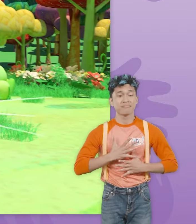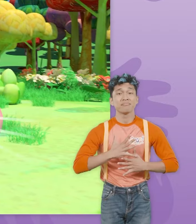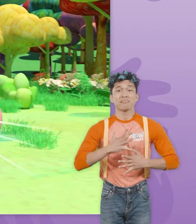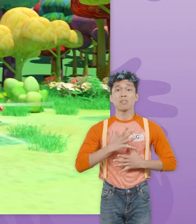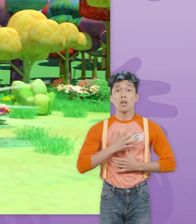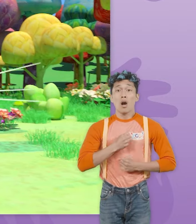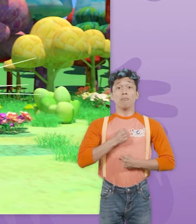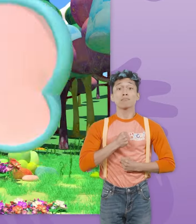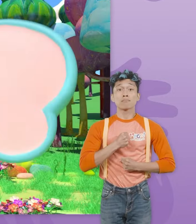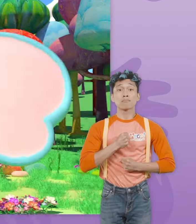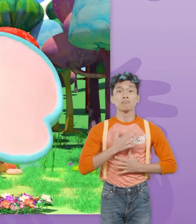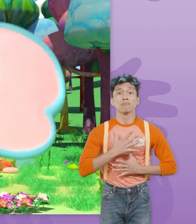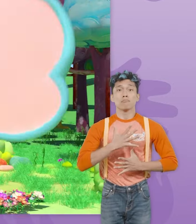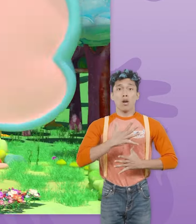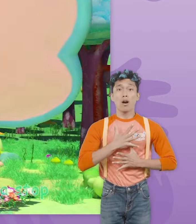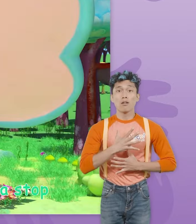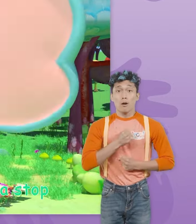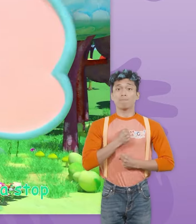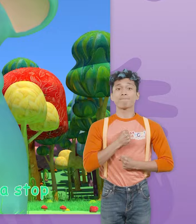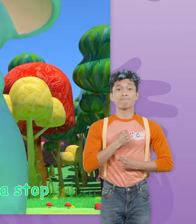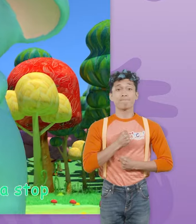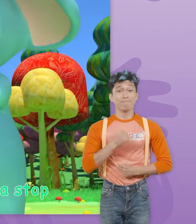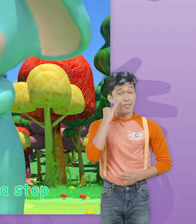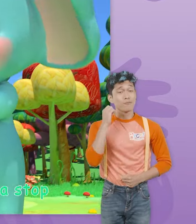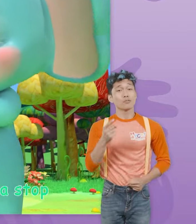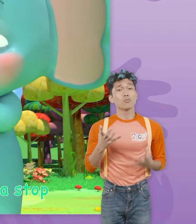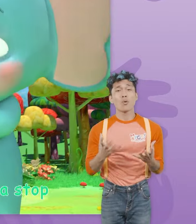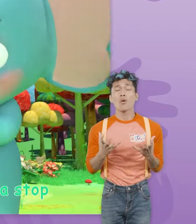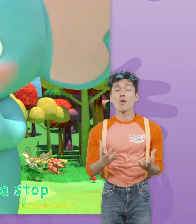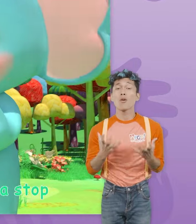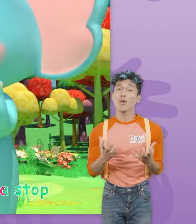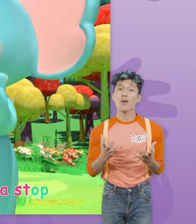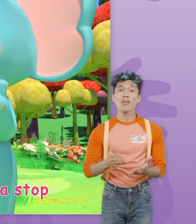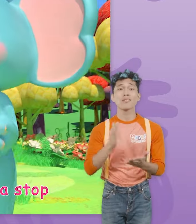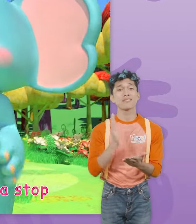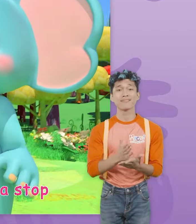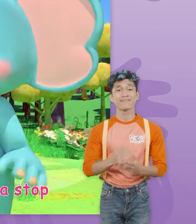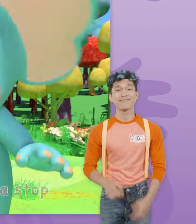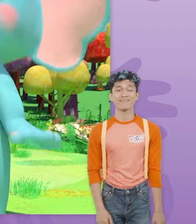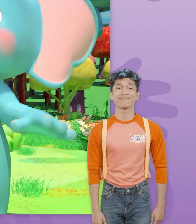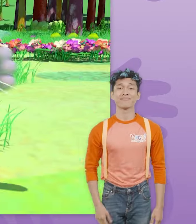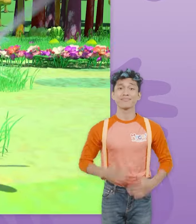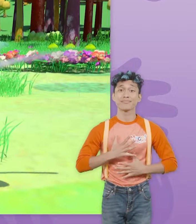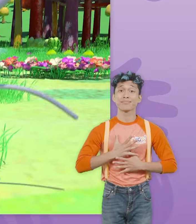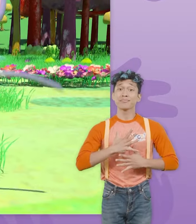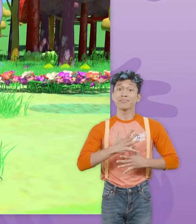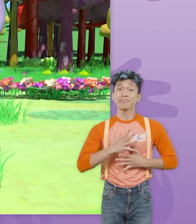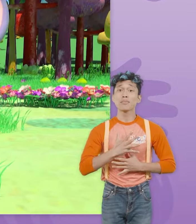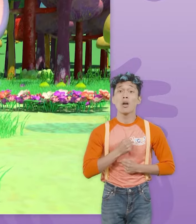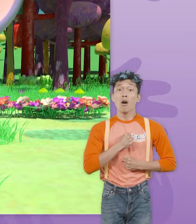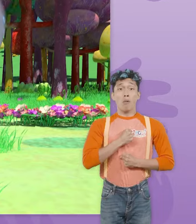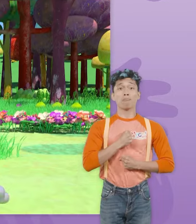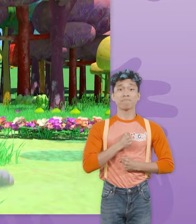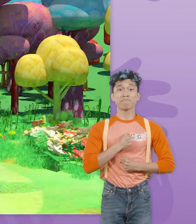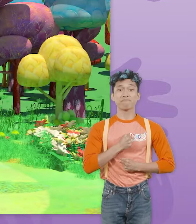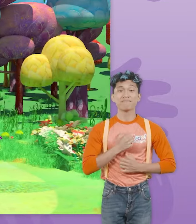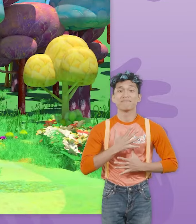your breath, hold your breath If you really, really, really want to stop Hold your breath,